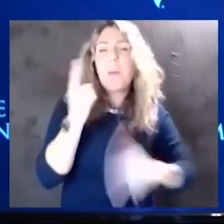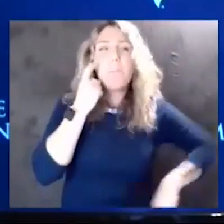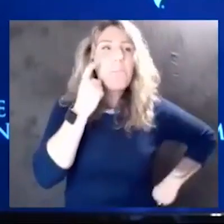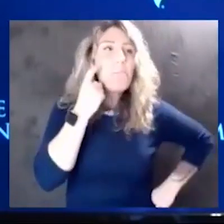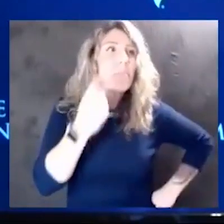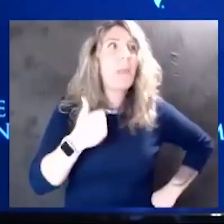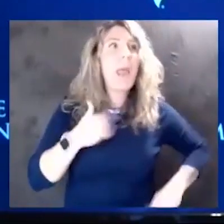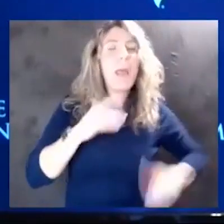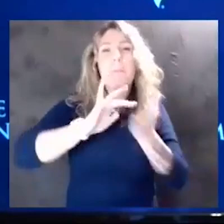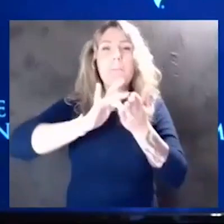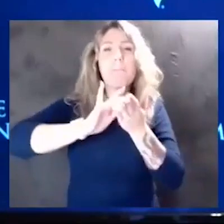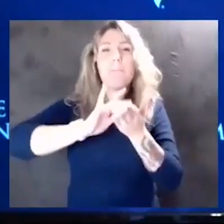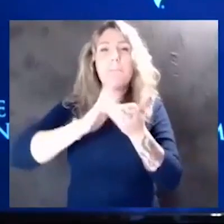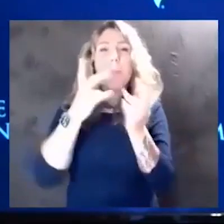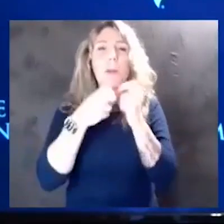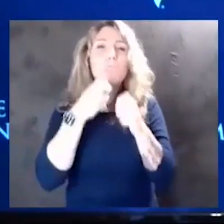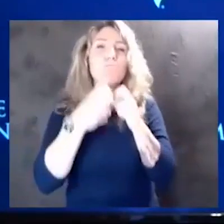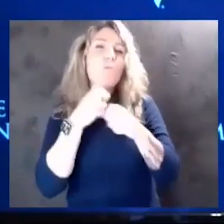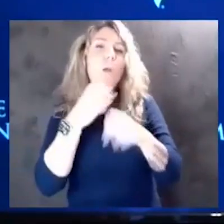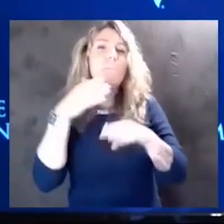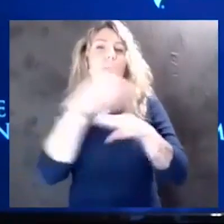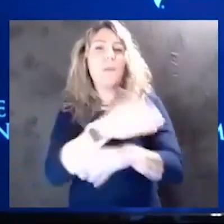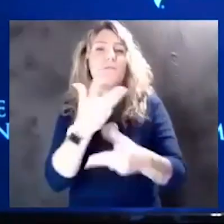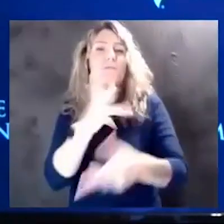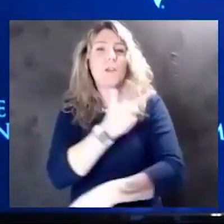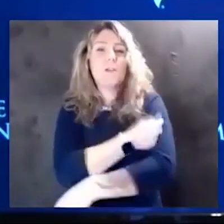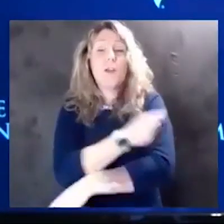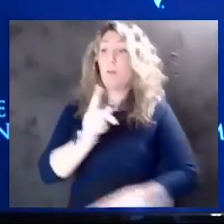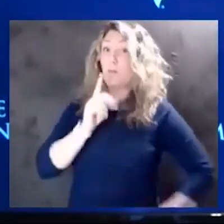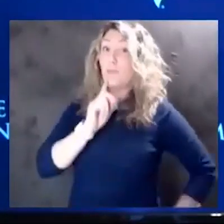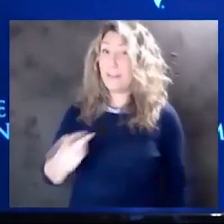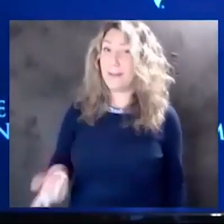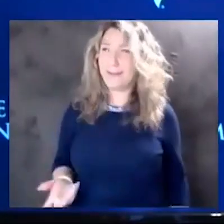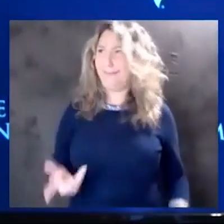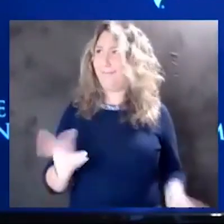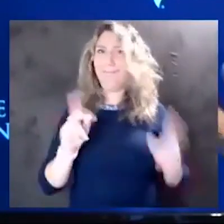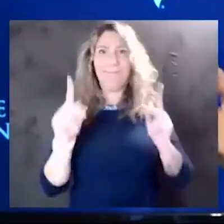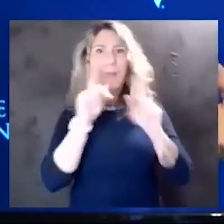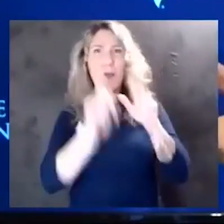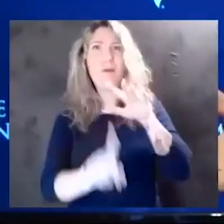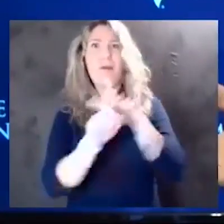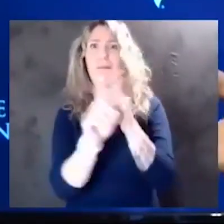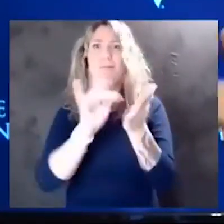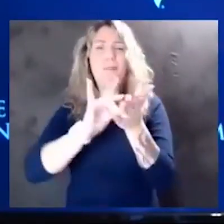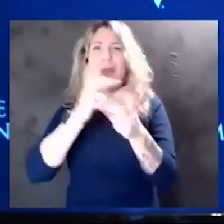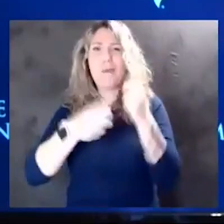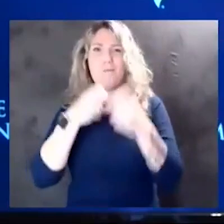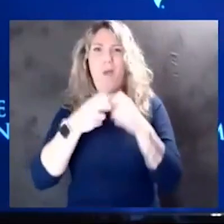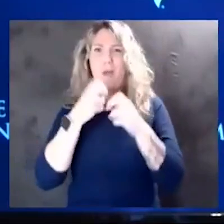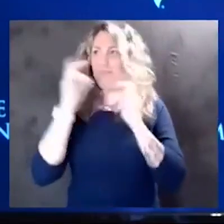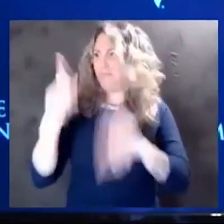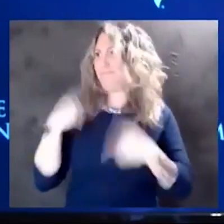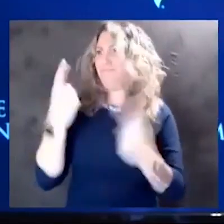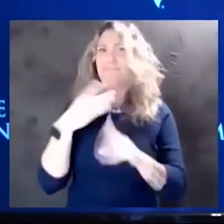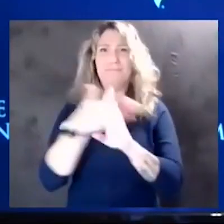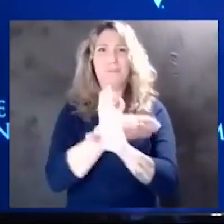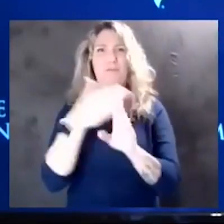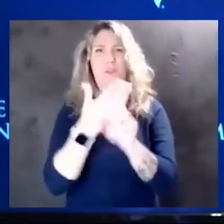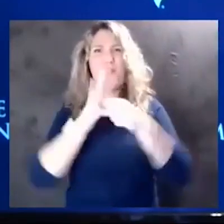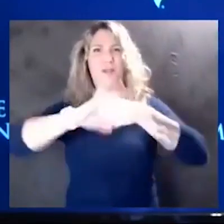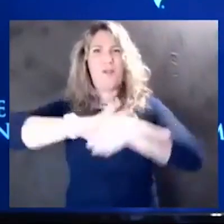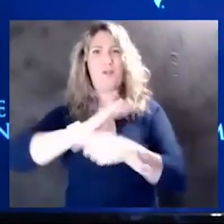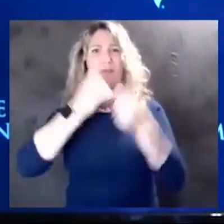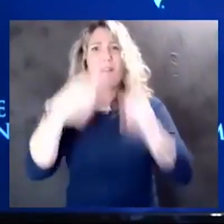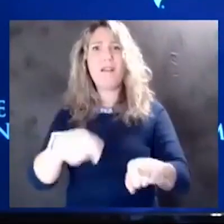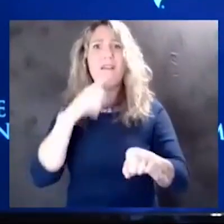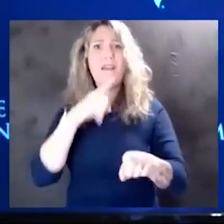vaccinated. It's the vaccine. Oh, really? Mm-hmm. People have been getting medical problems their entire lives. Long before COVID came about and long before there were vaccines,